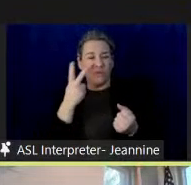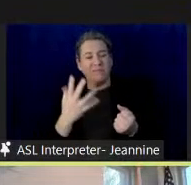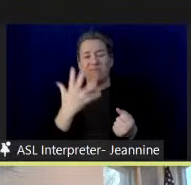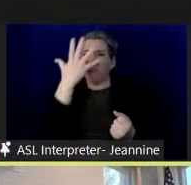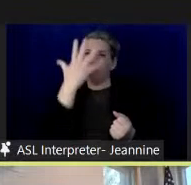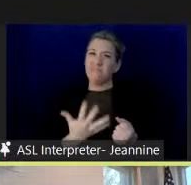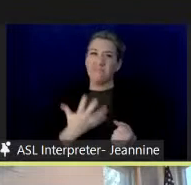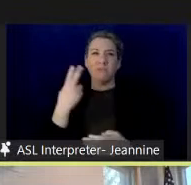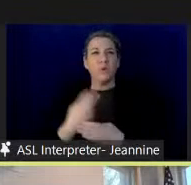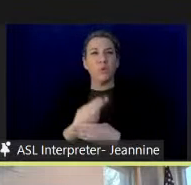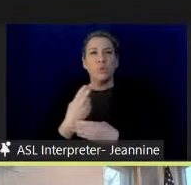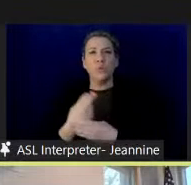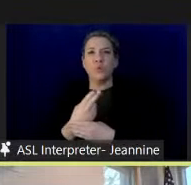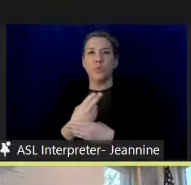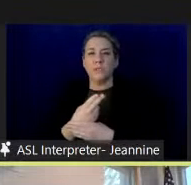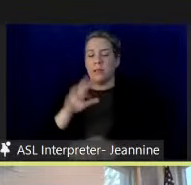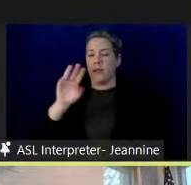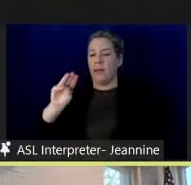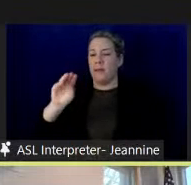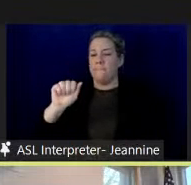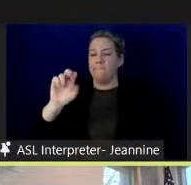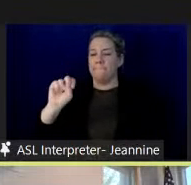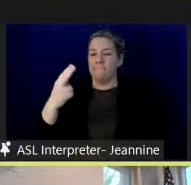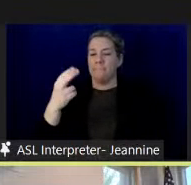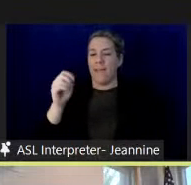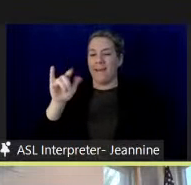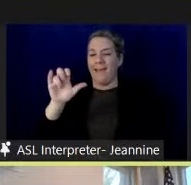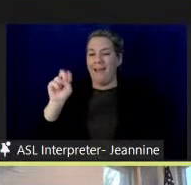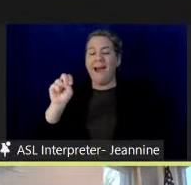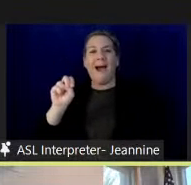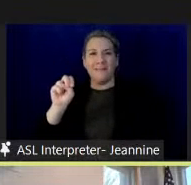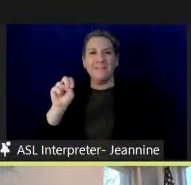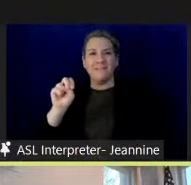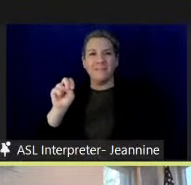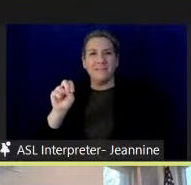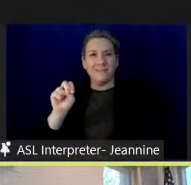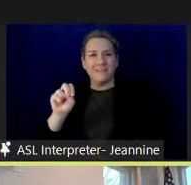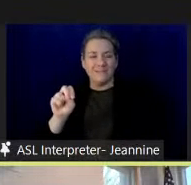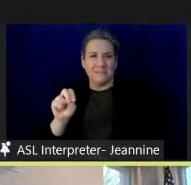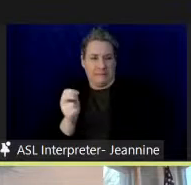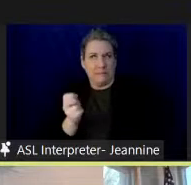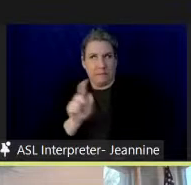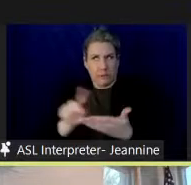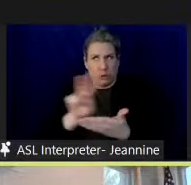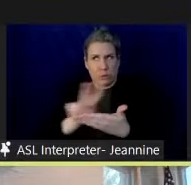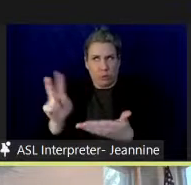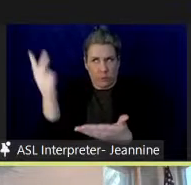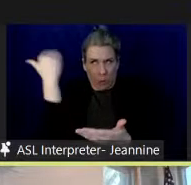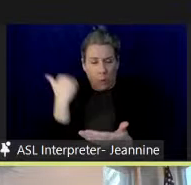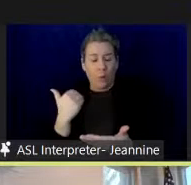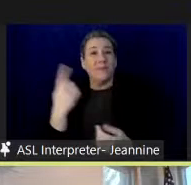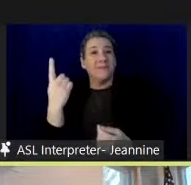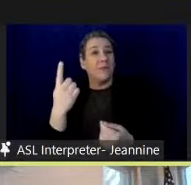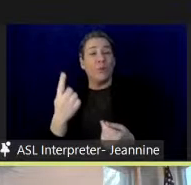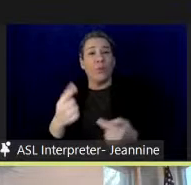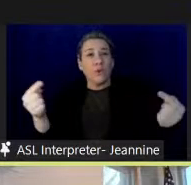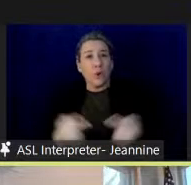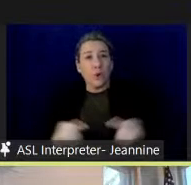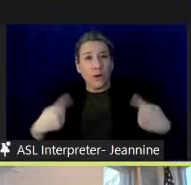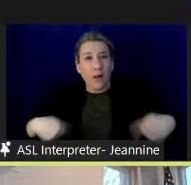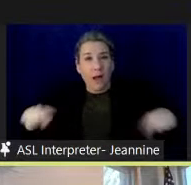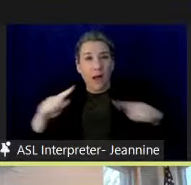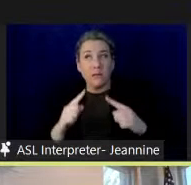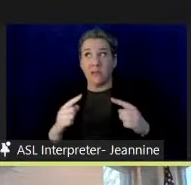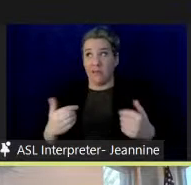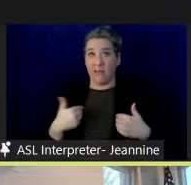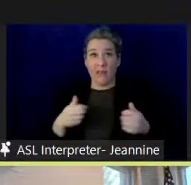the Manhattan attack several weeks ago. The point is, if we have somebody that wants to cause us harm and they have the ability to do